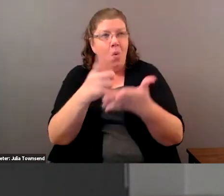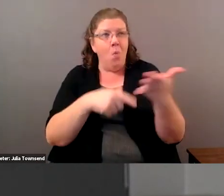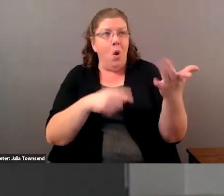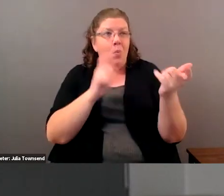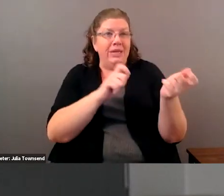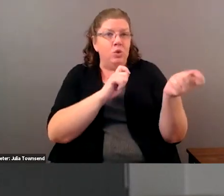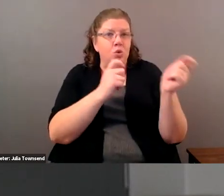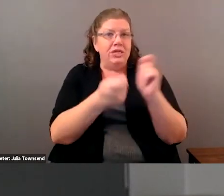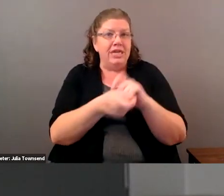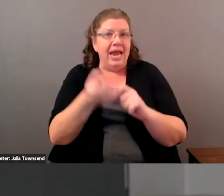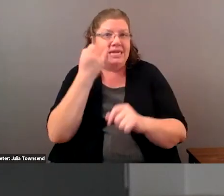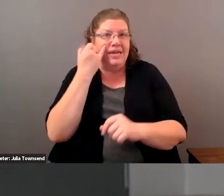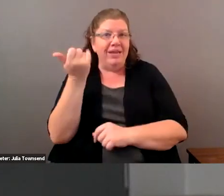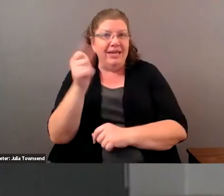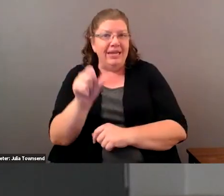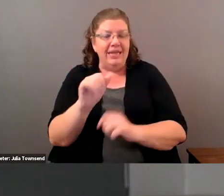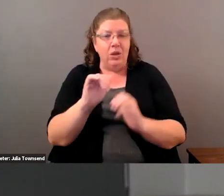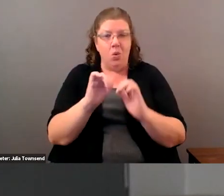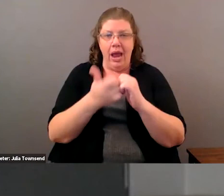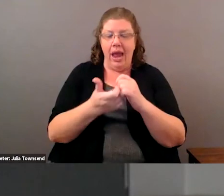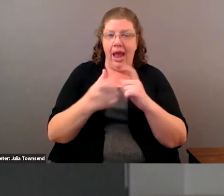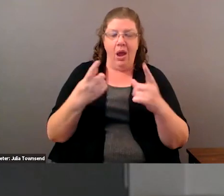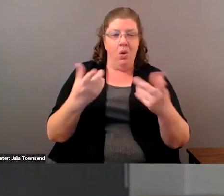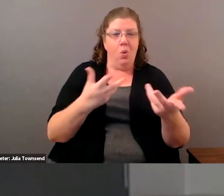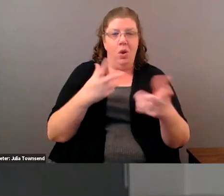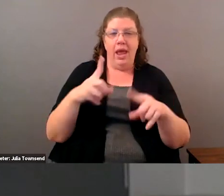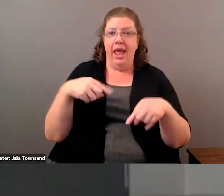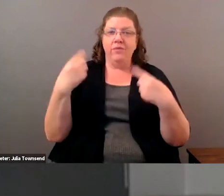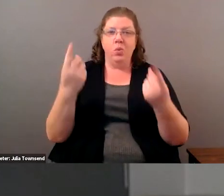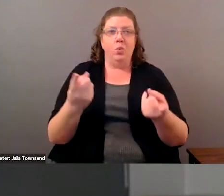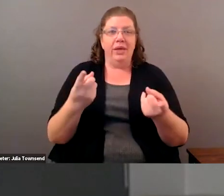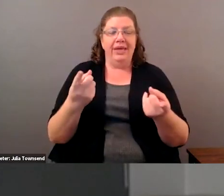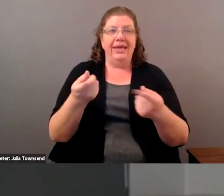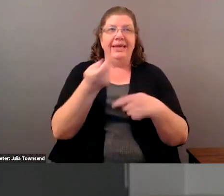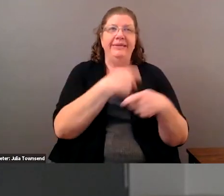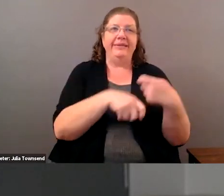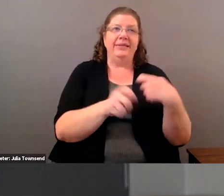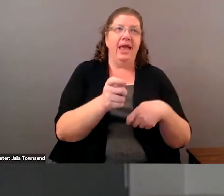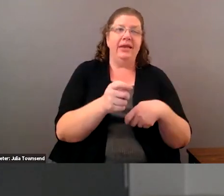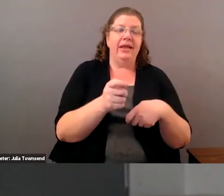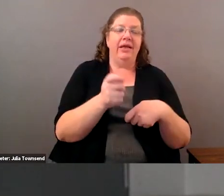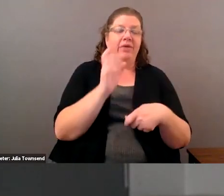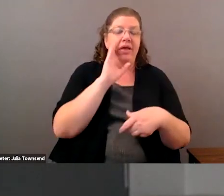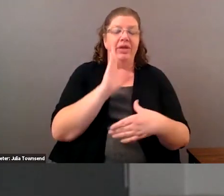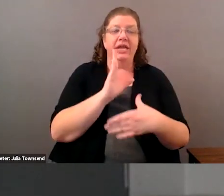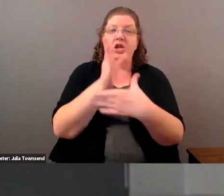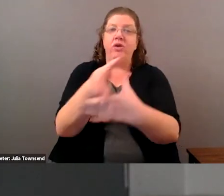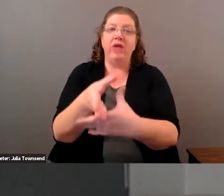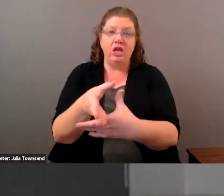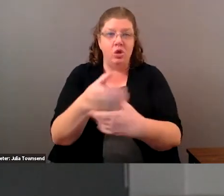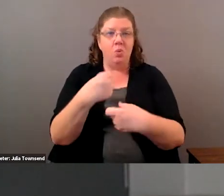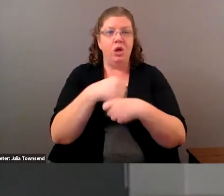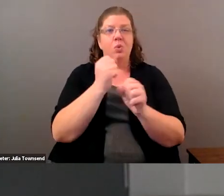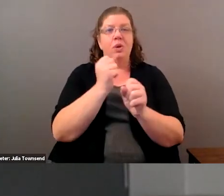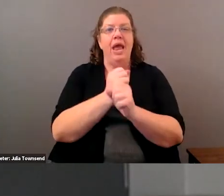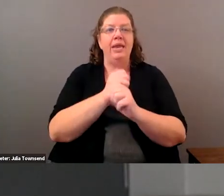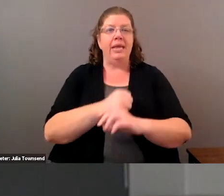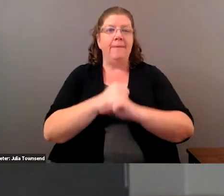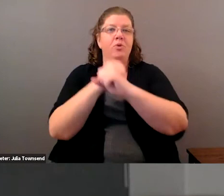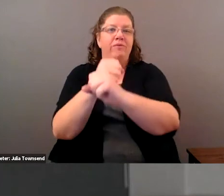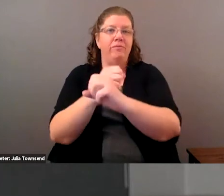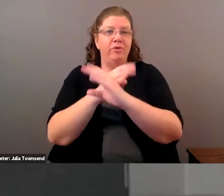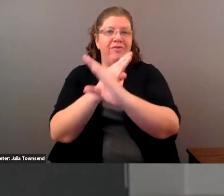or how have we instead of an intervention, we are creating a prevention,